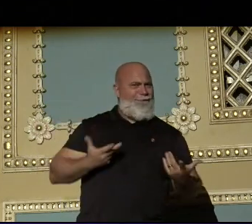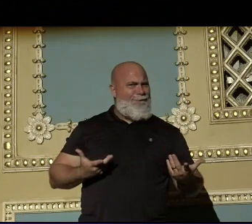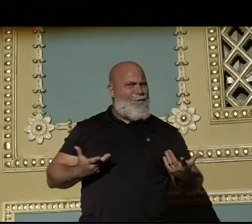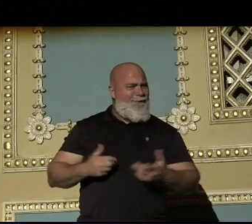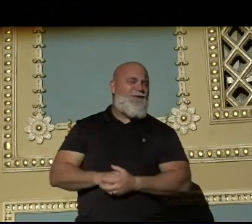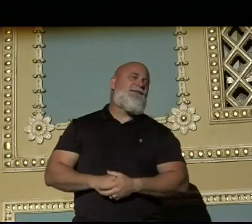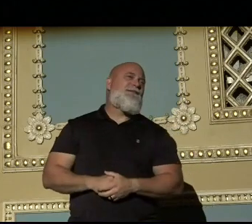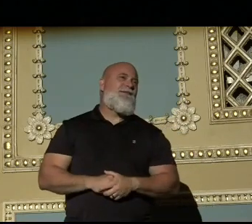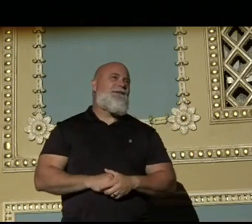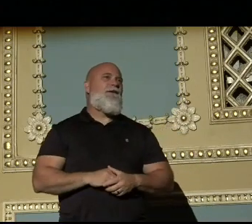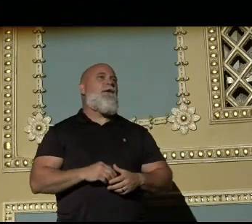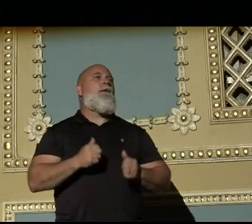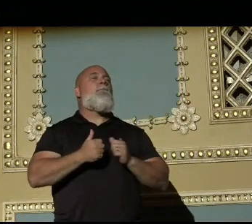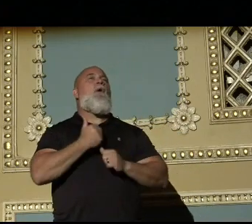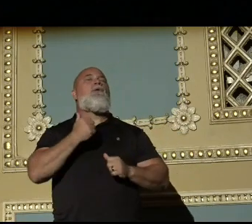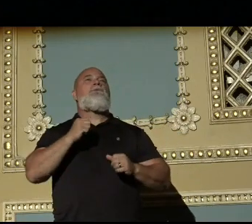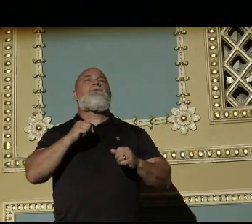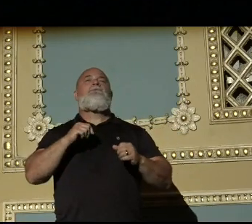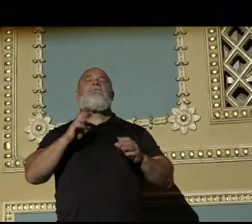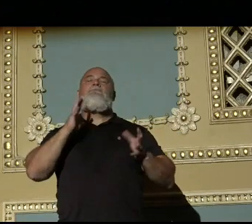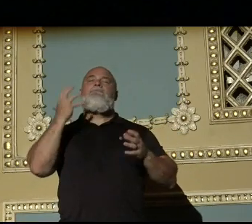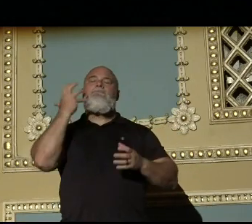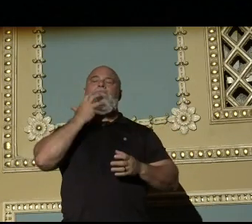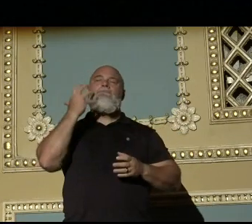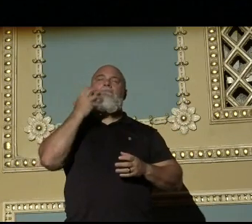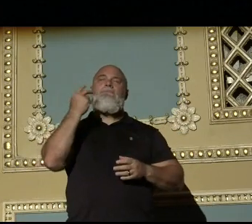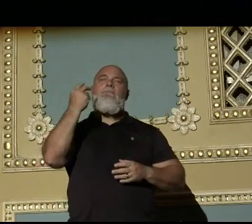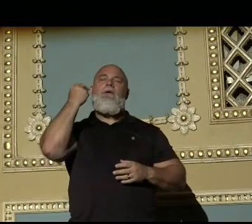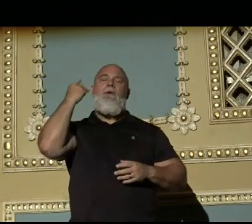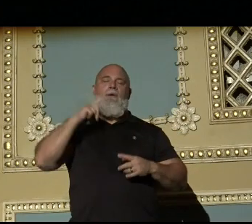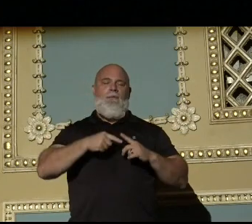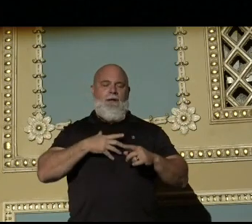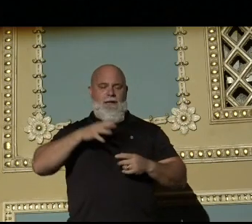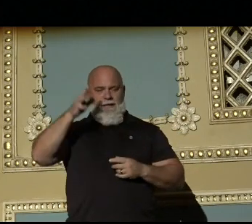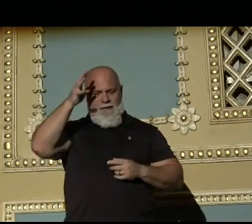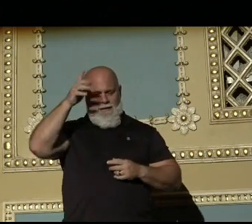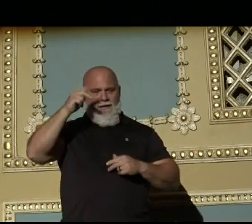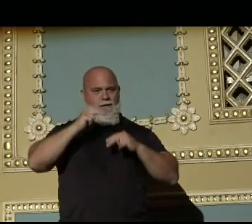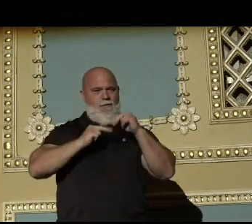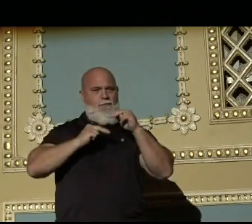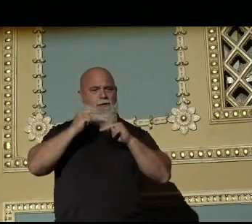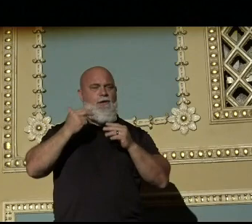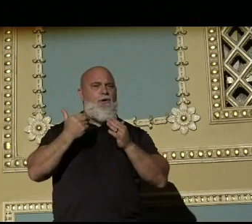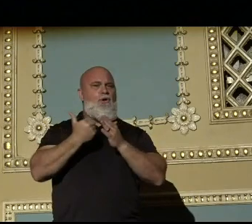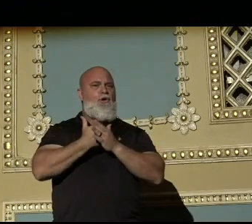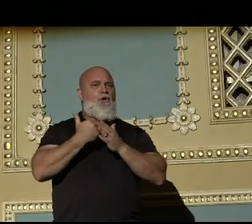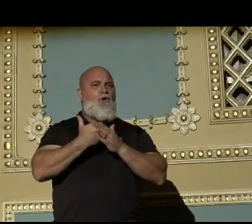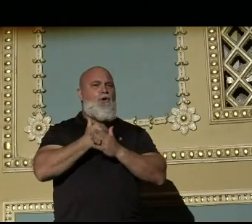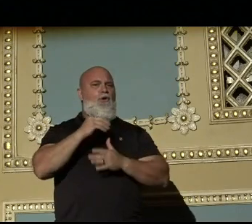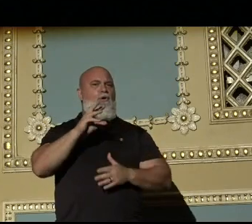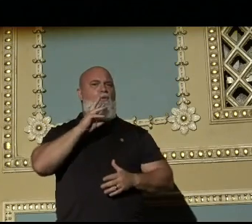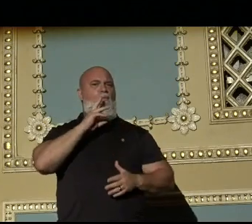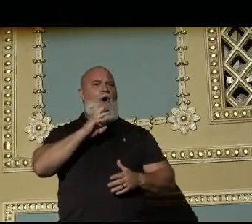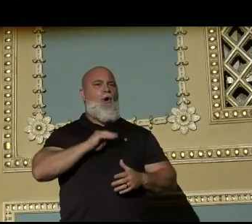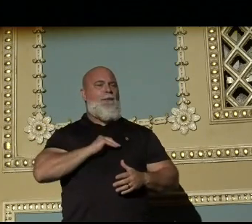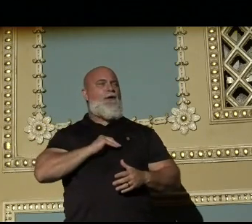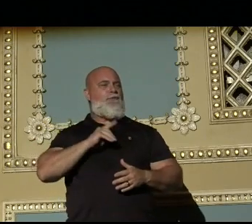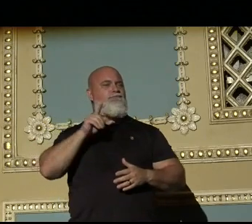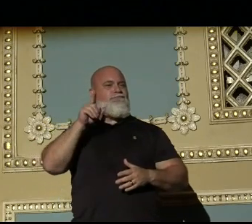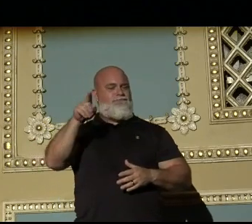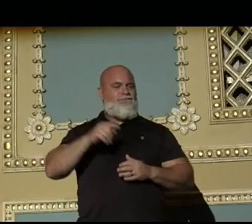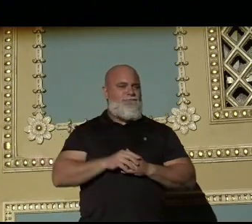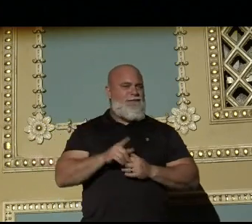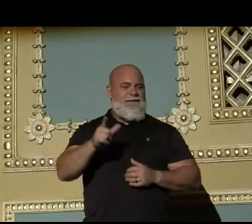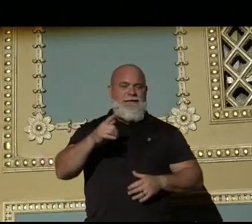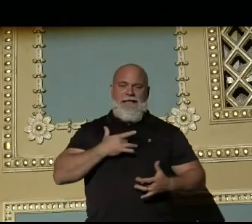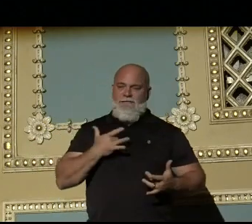The most vivid memory, though, of my dad was when they built the brand new Walmart Supercenter in Sartell. And he was super